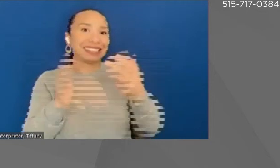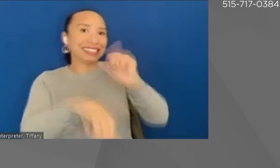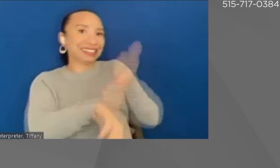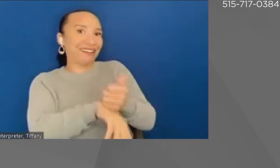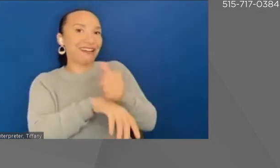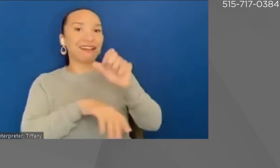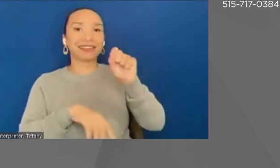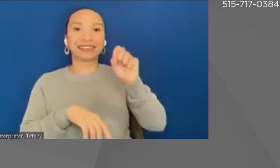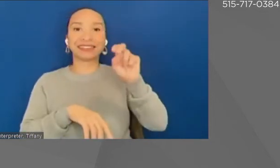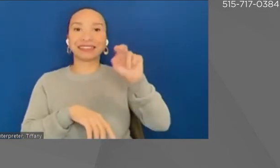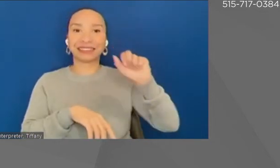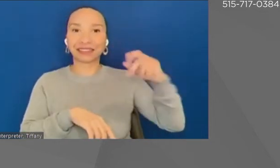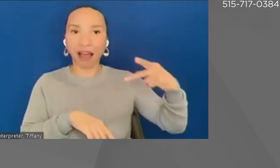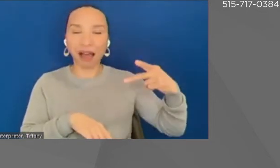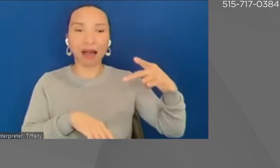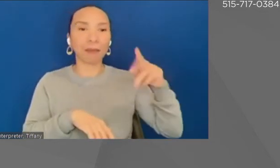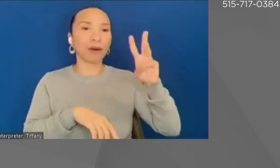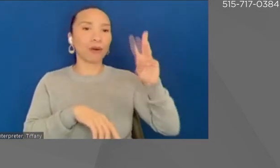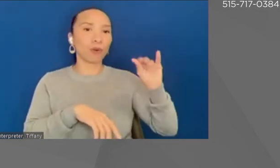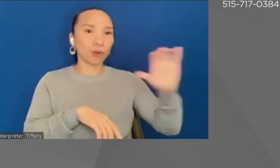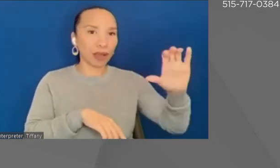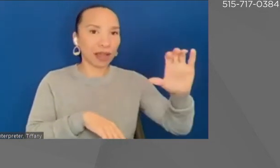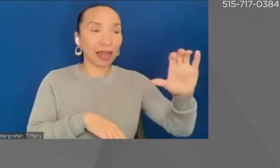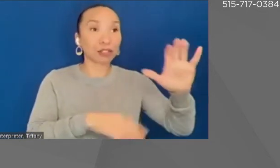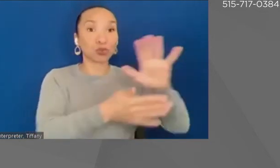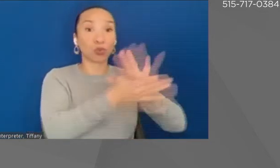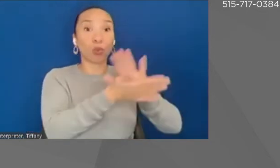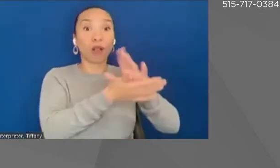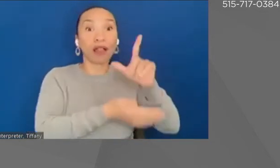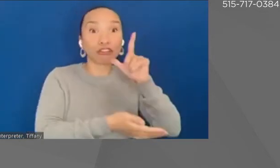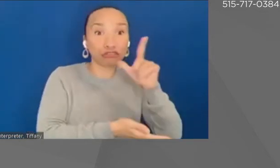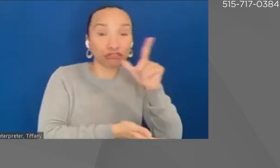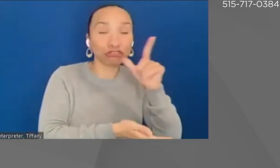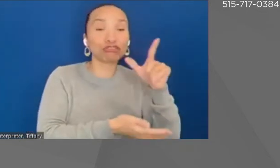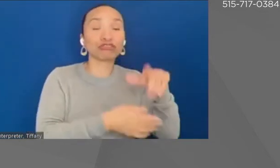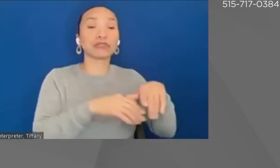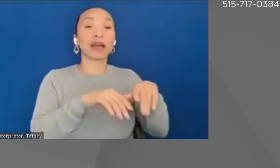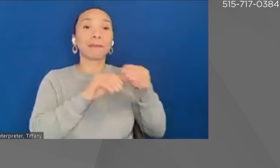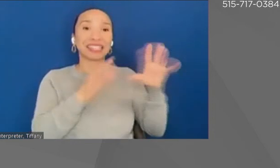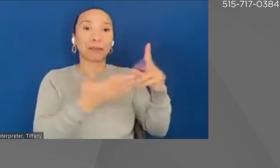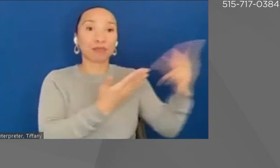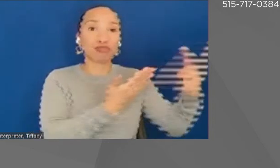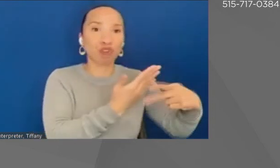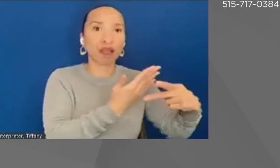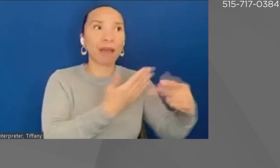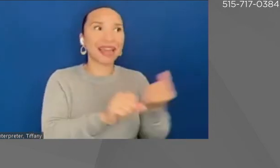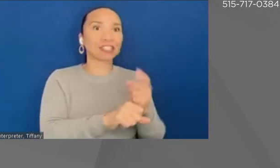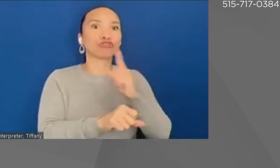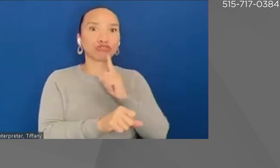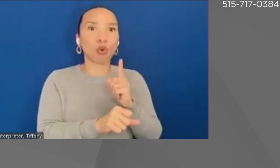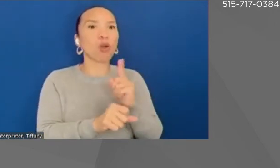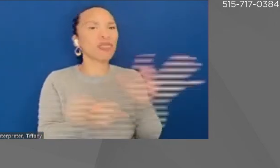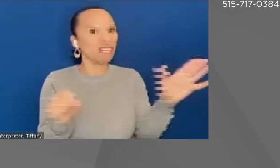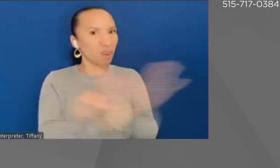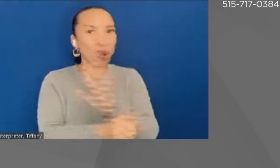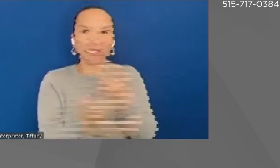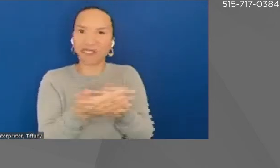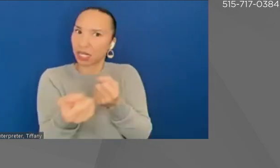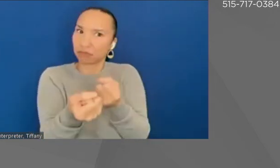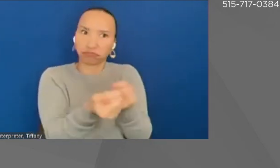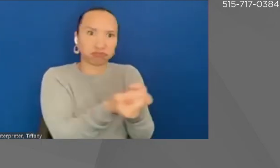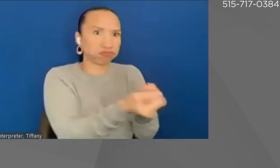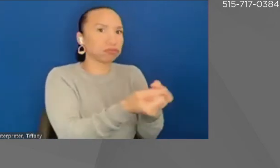the pandemic EBT program, school lunches, making sure they're fully funded and people have access to them,